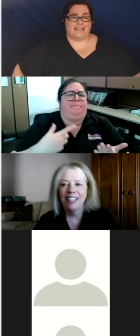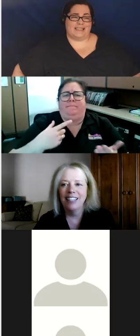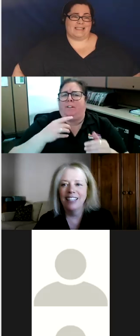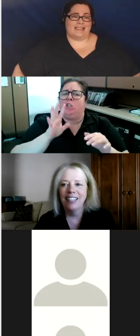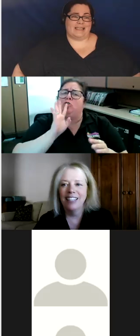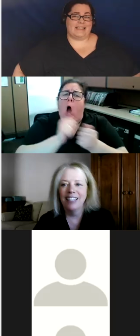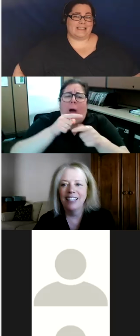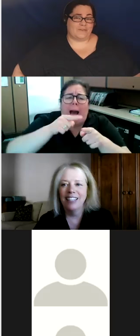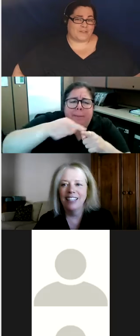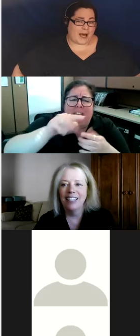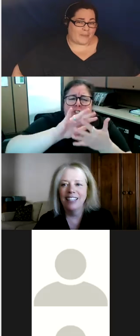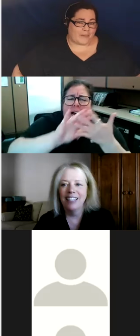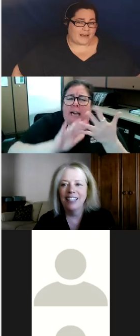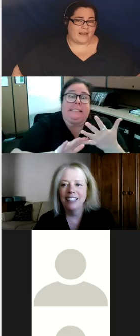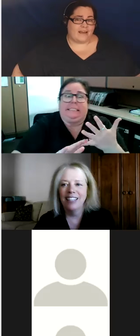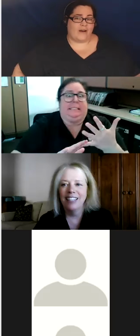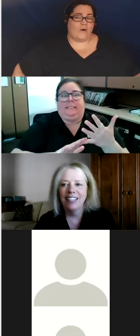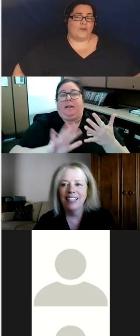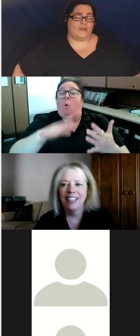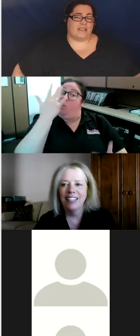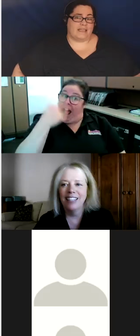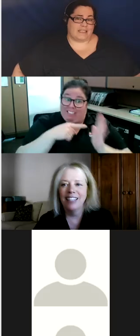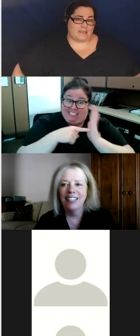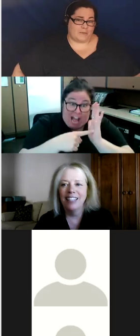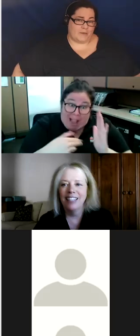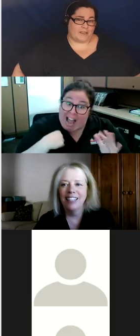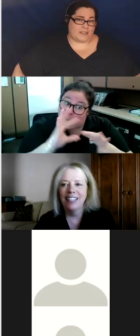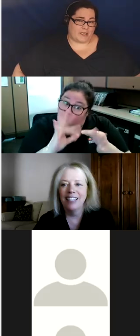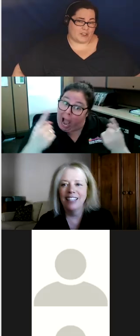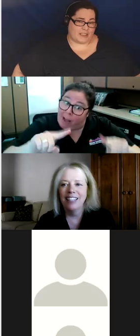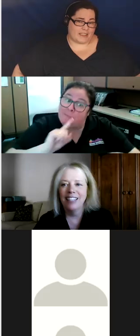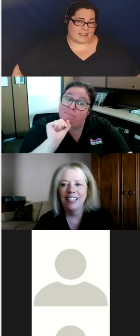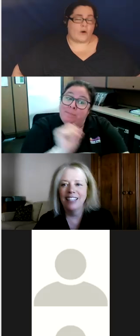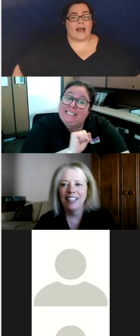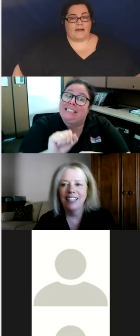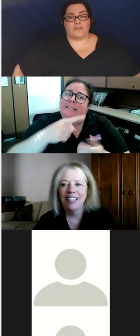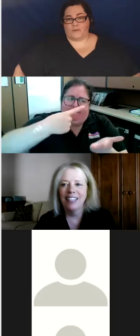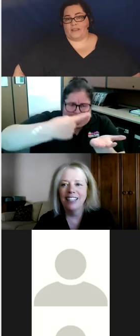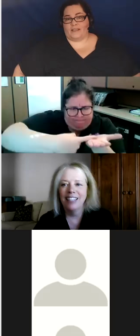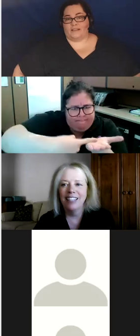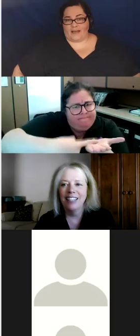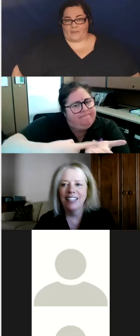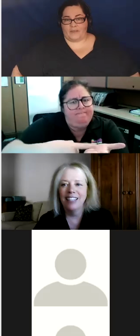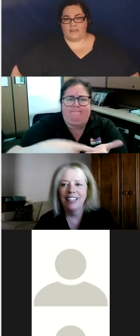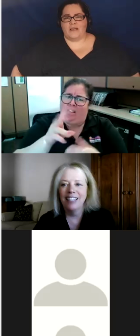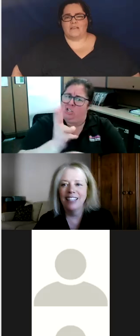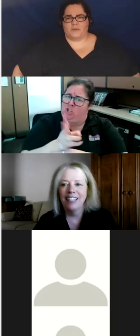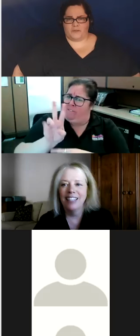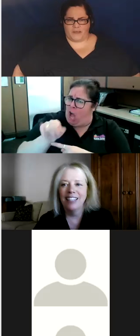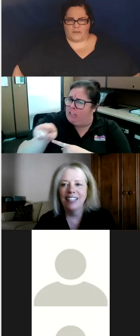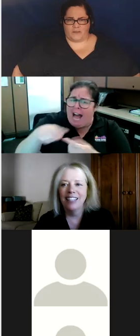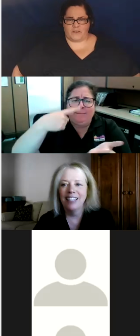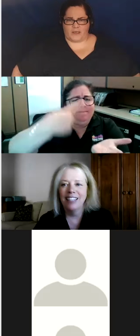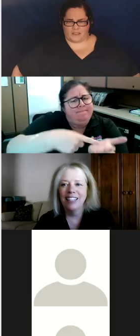Maybe if it's a sensitive topic, or they need to speak with the specialist. So I have a story that happened.